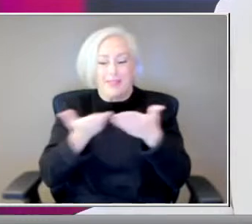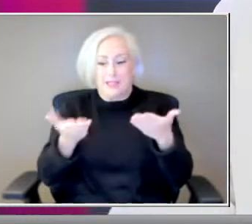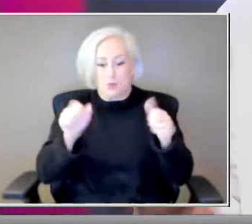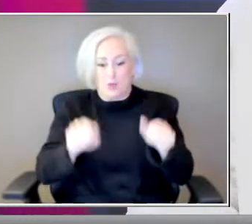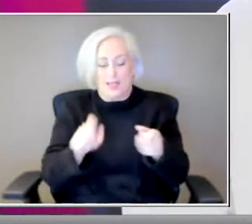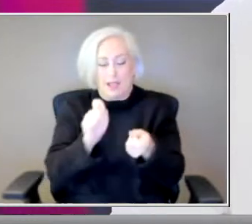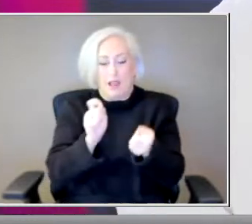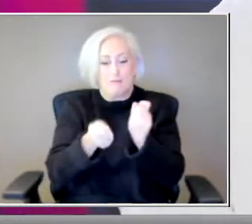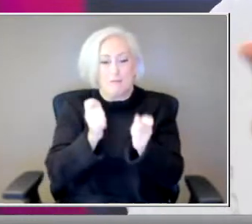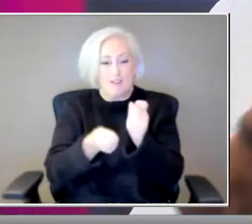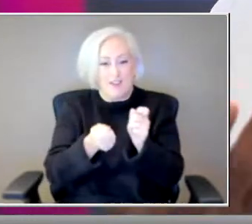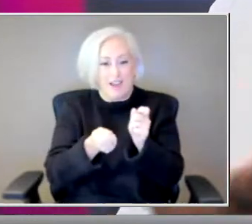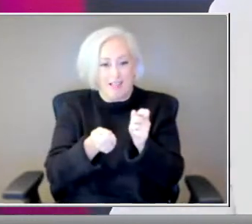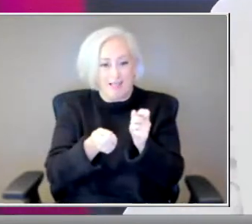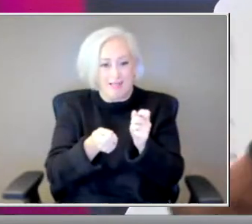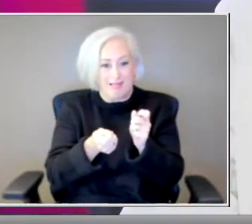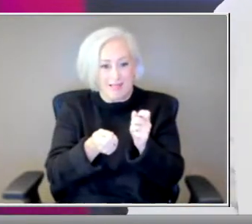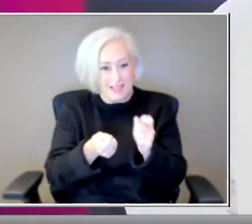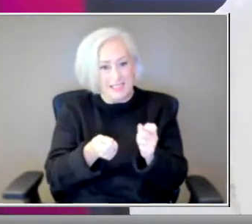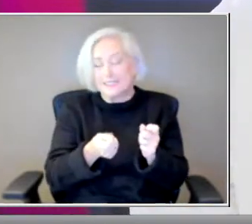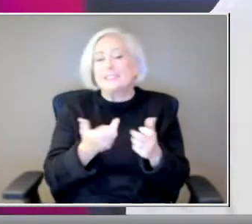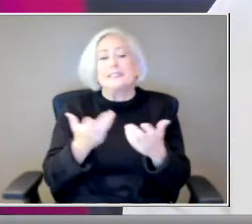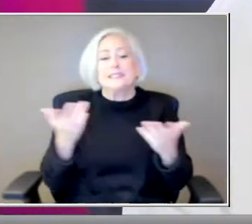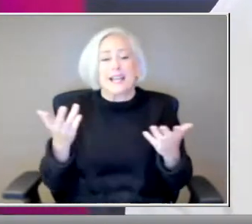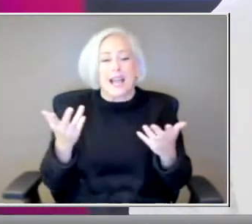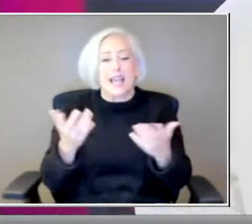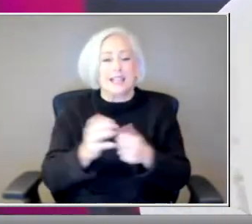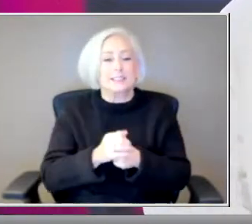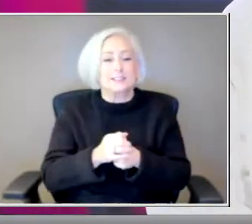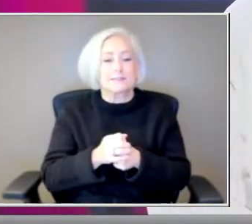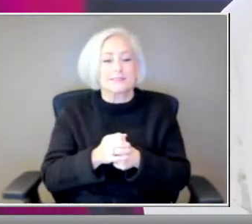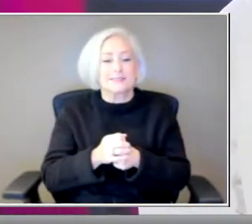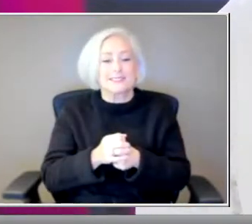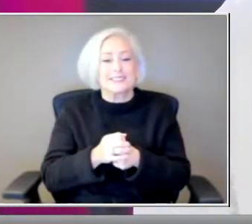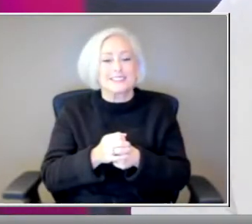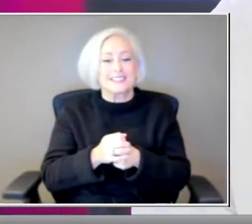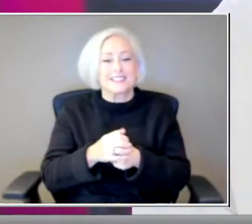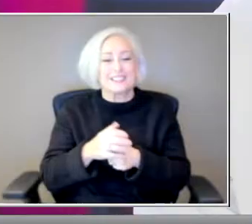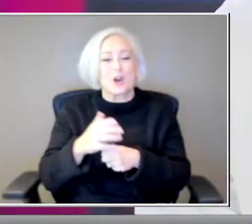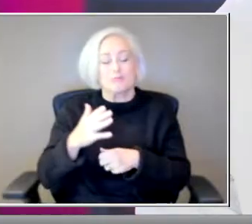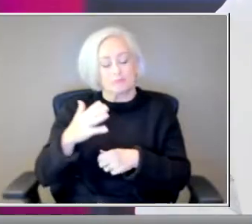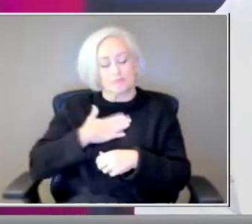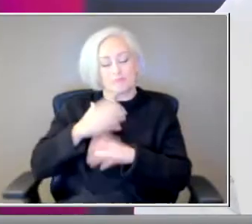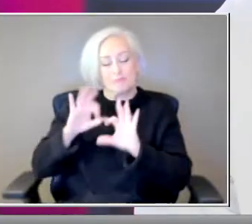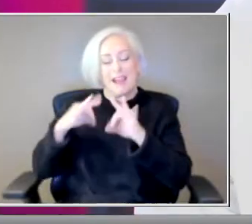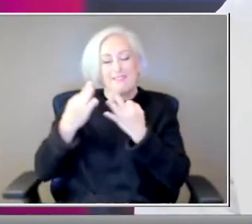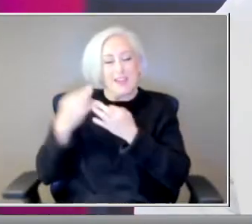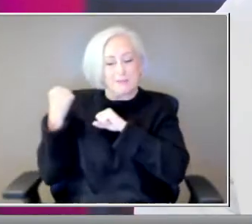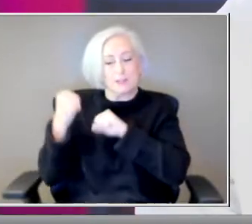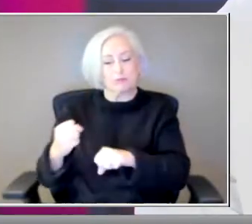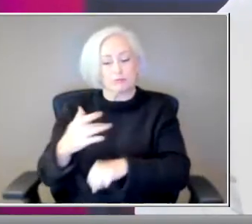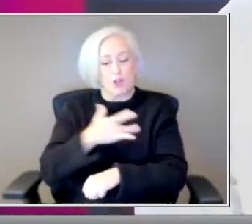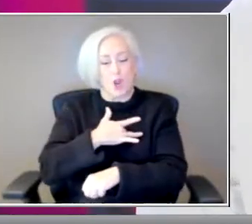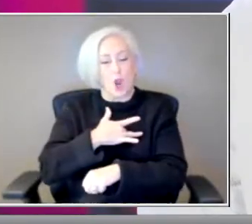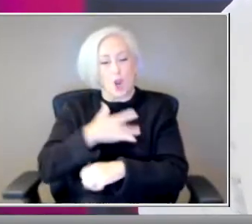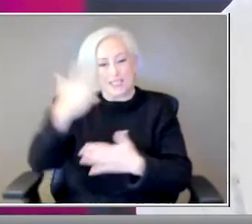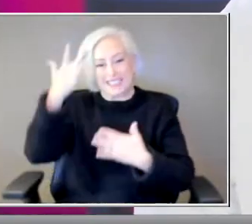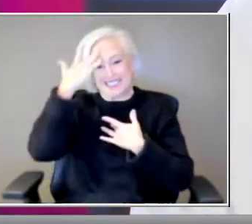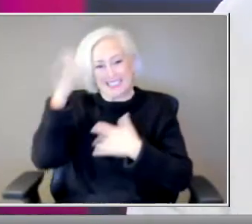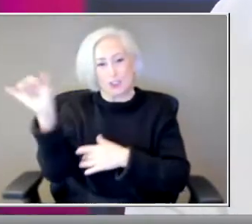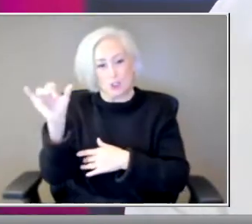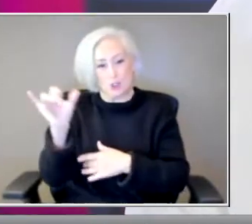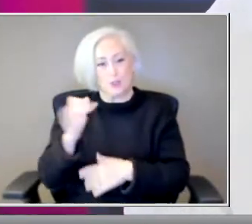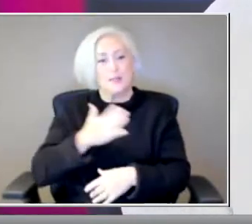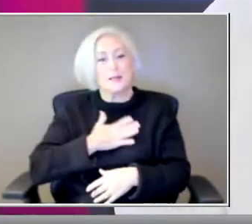exists and happens. It happens in, actually, I have a strong family history of heart disease too. My dad died at 50 of heart attack too.